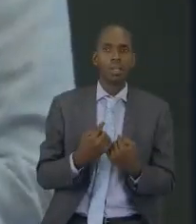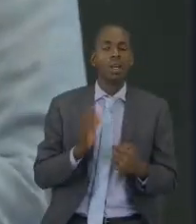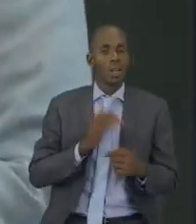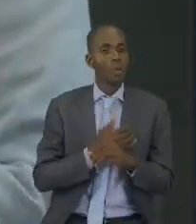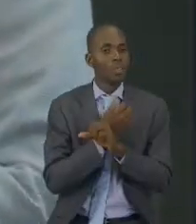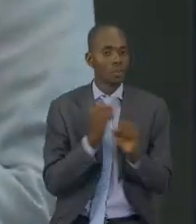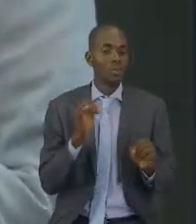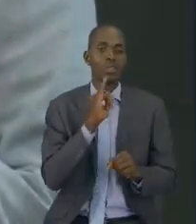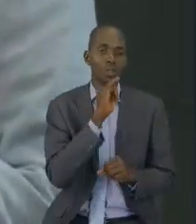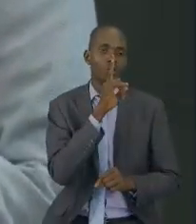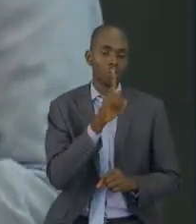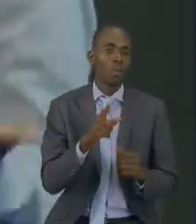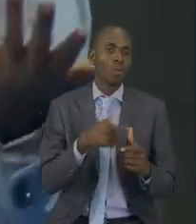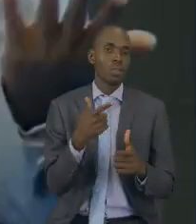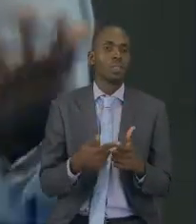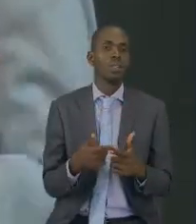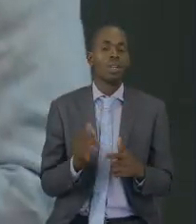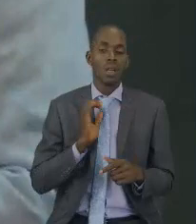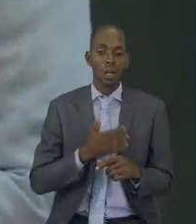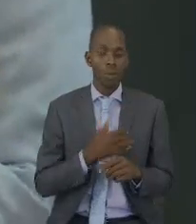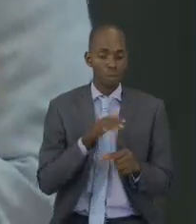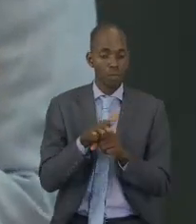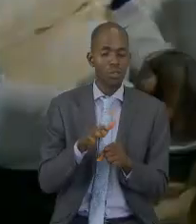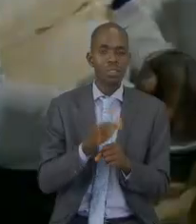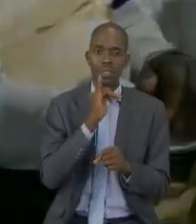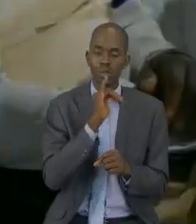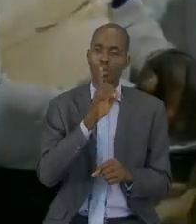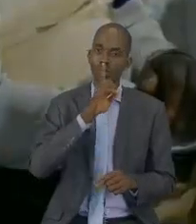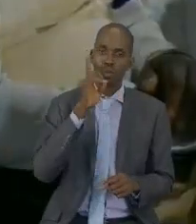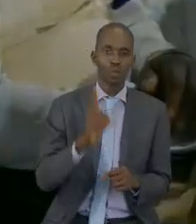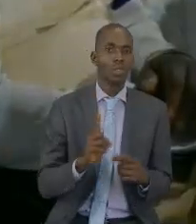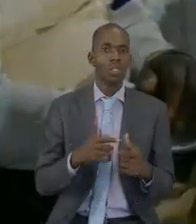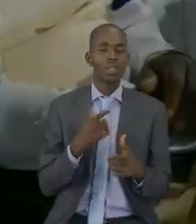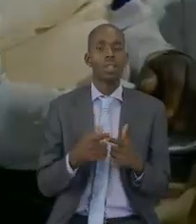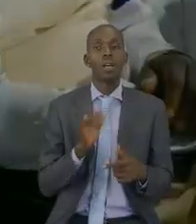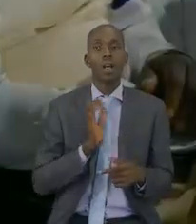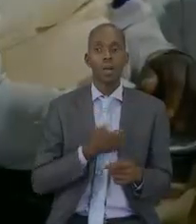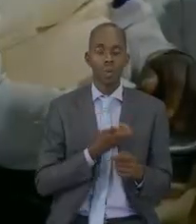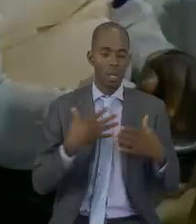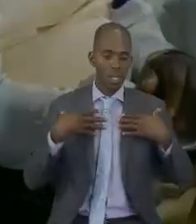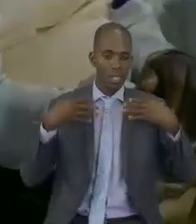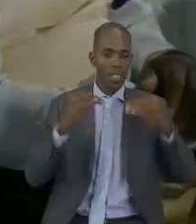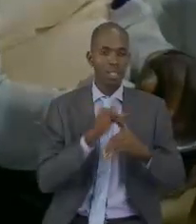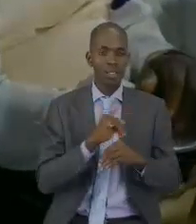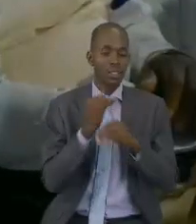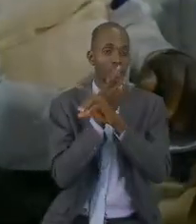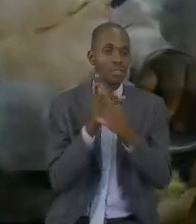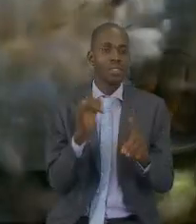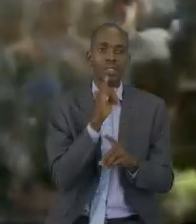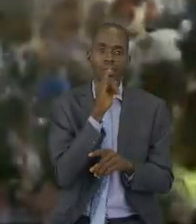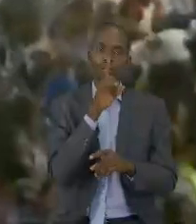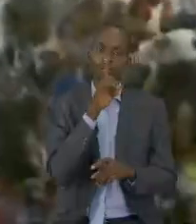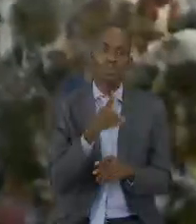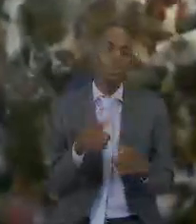is sure. Our sufficiency is sure. Our healing, deliverance is